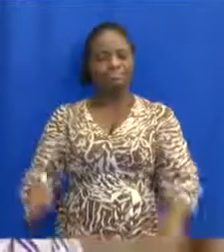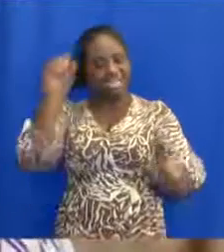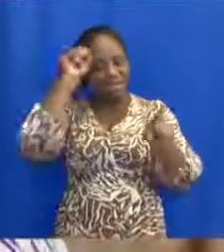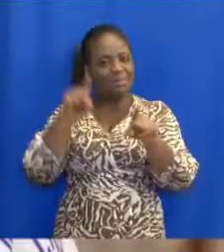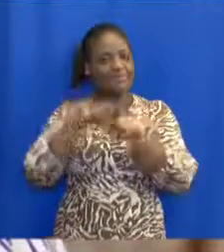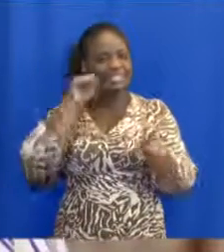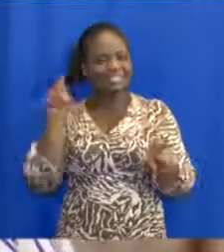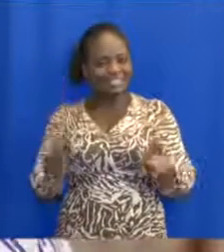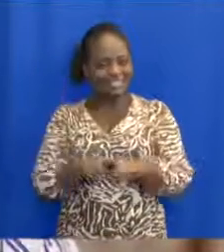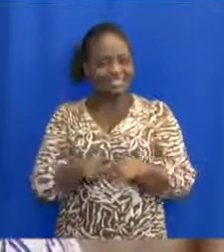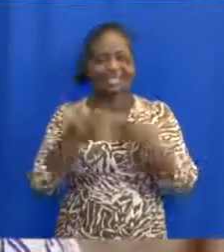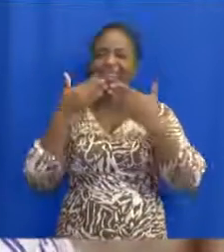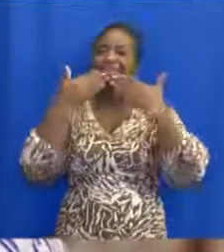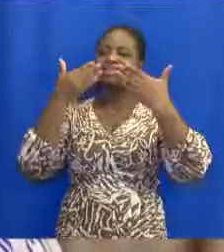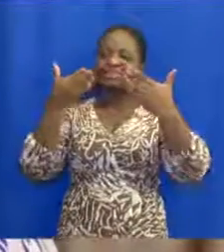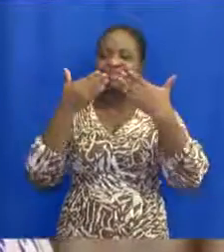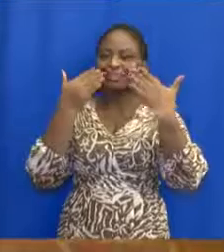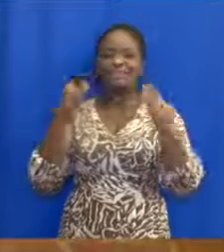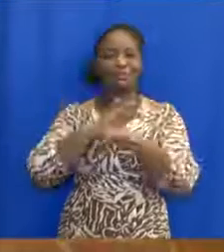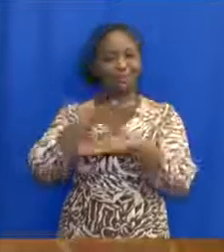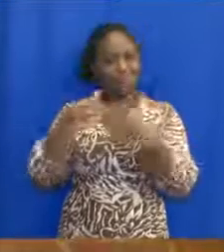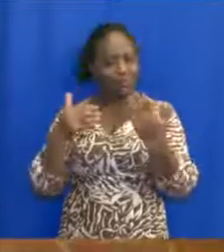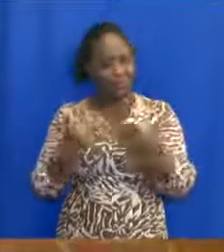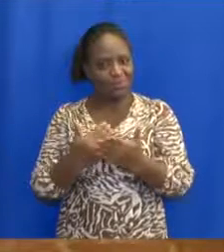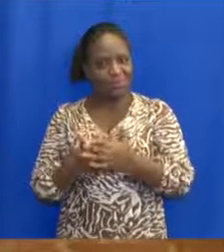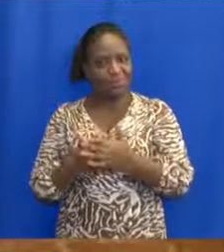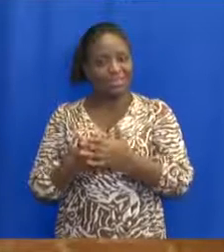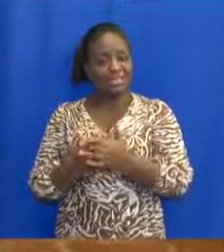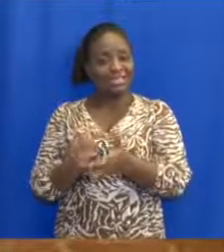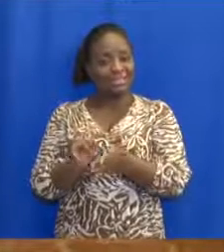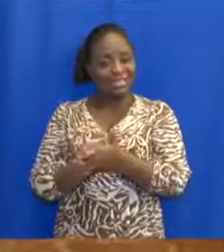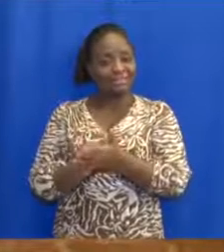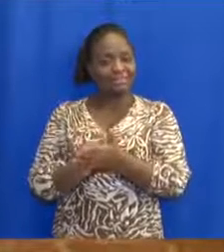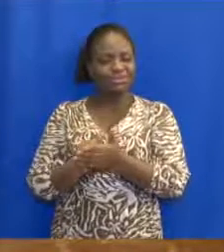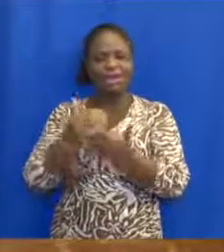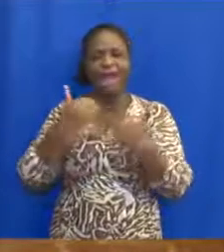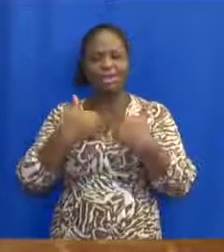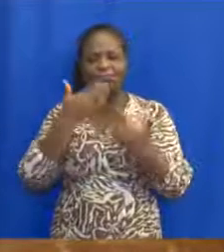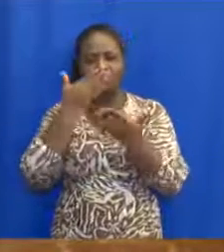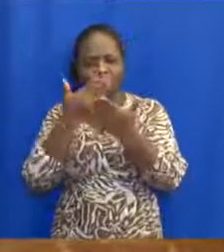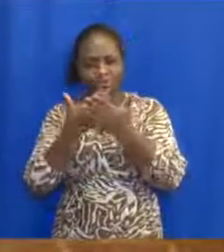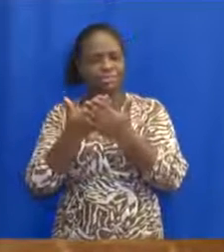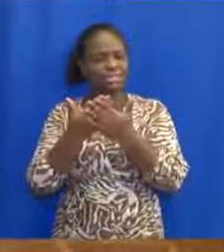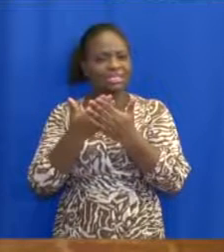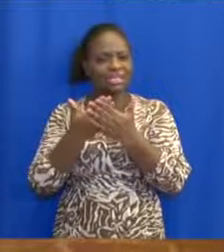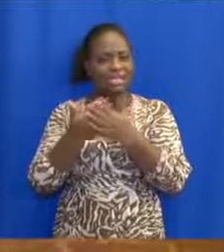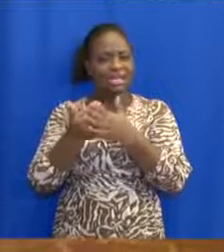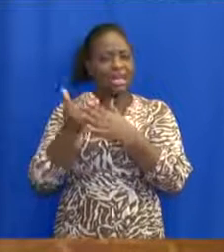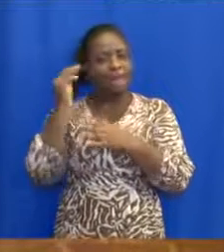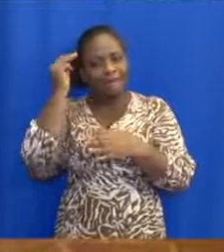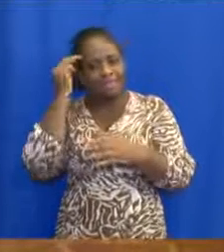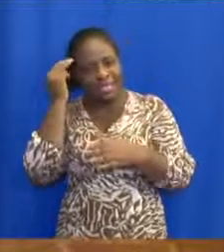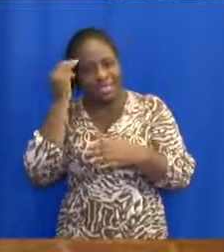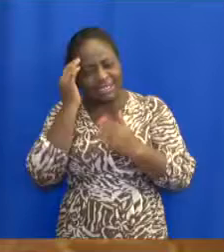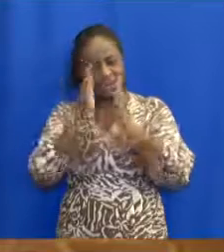Anyame me, minda nya fe hyiake. Yehia mi, hedwamo papa, ni nye sɔre ha